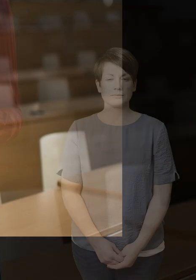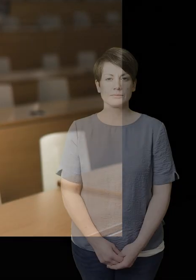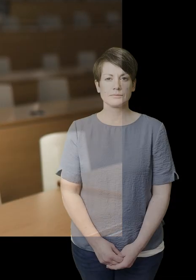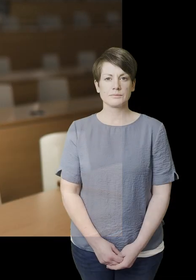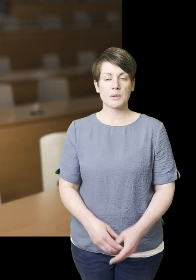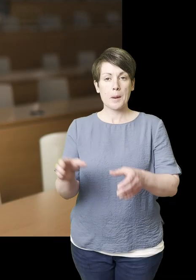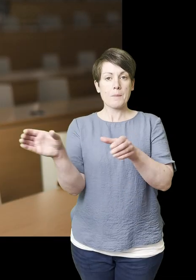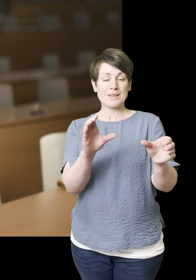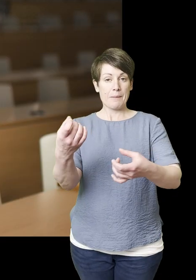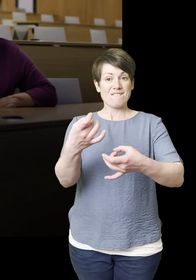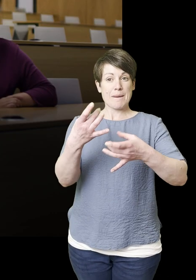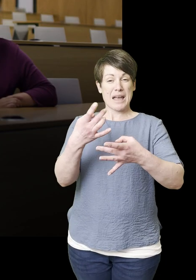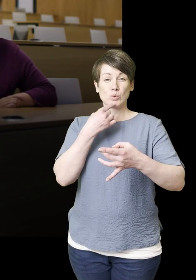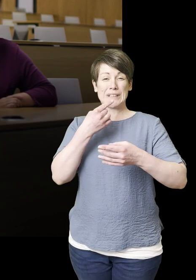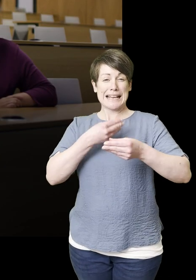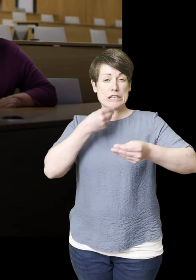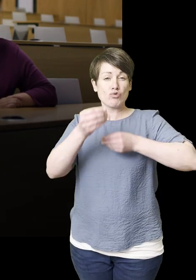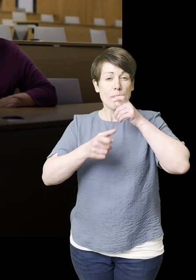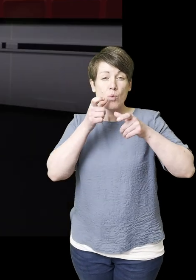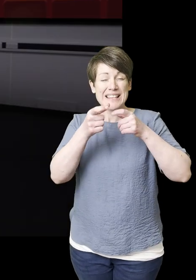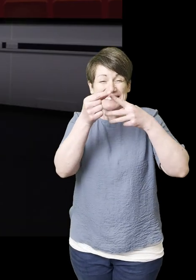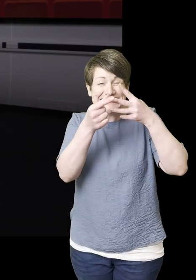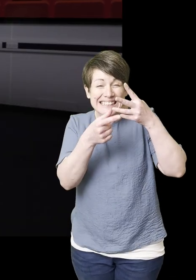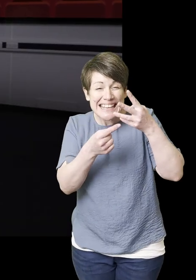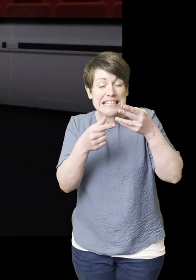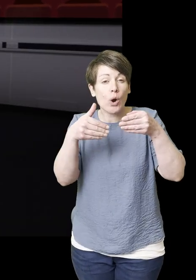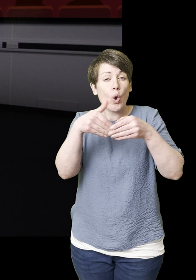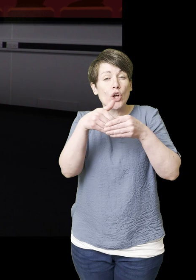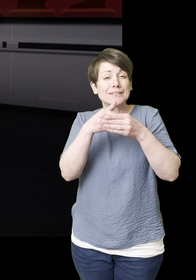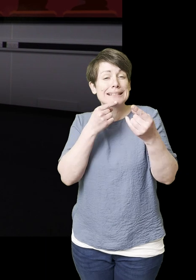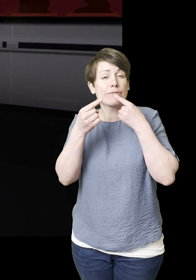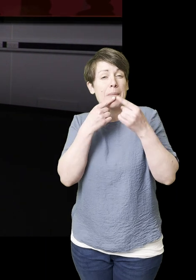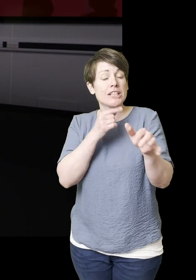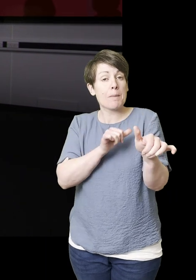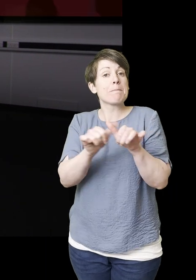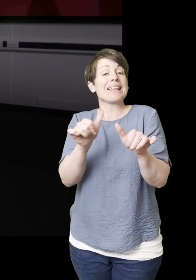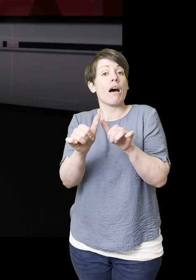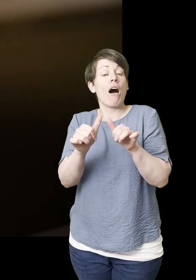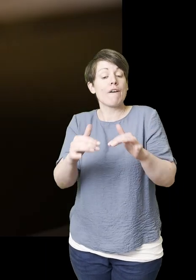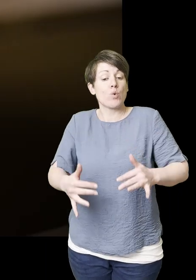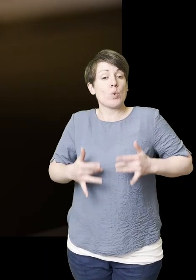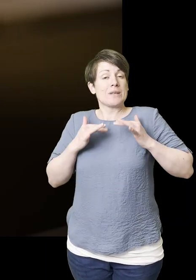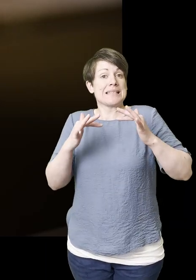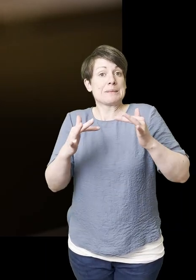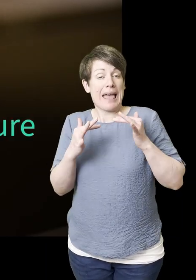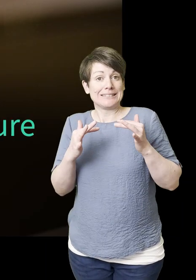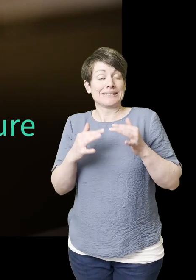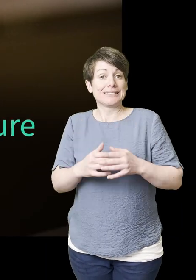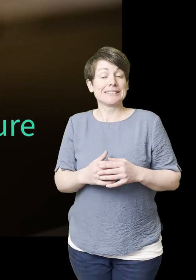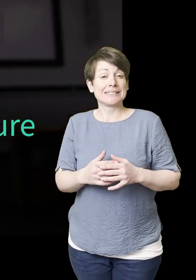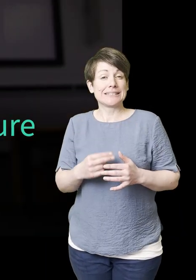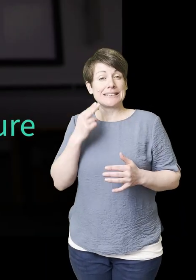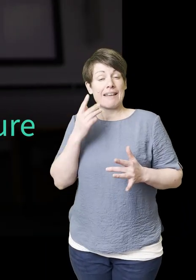Participants told us that descriptions of sound that had more detail or more contextual information were better at building suspense alongside the visuals, because